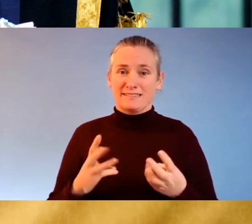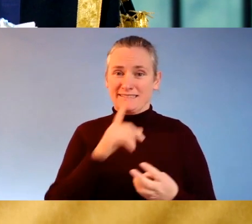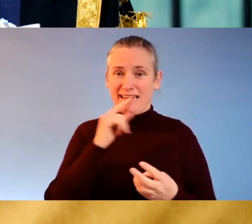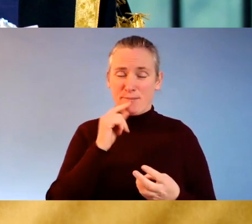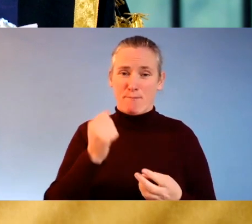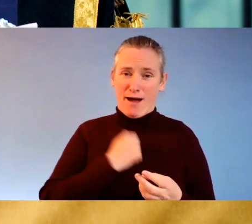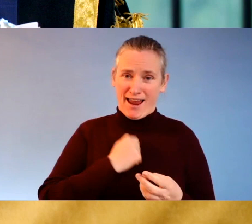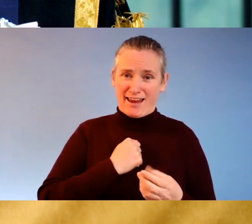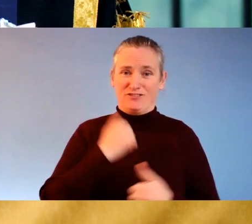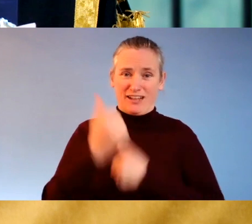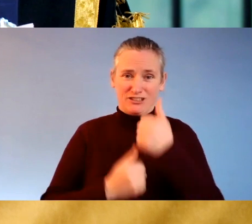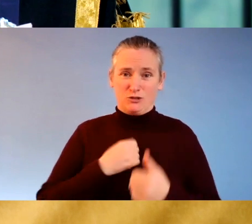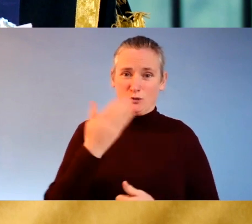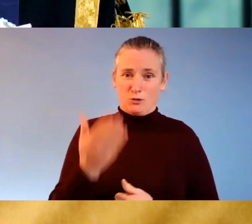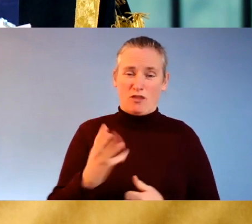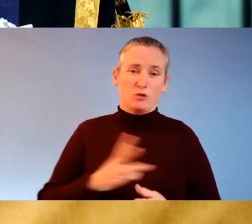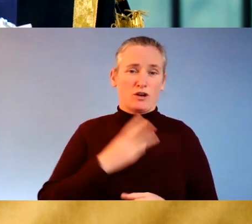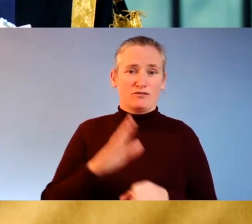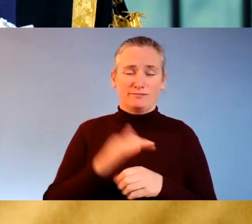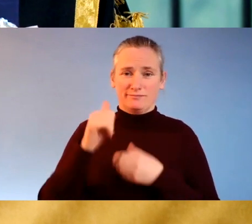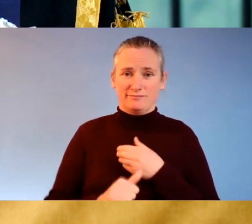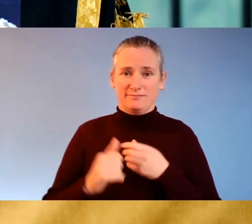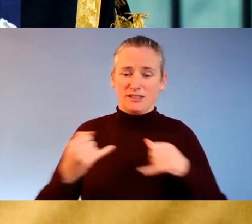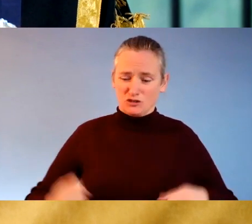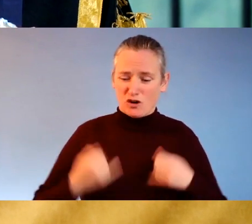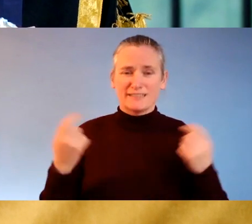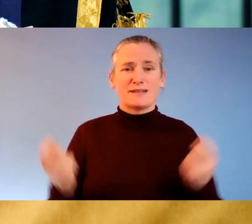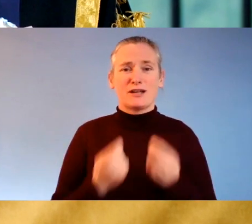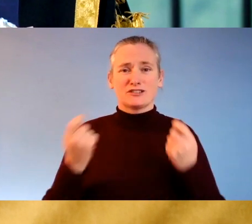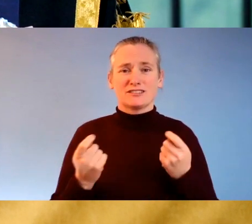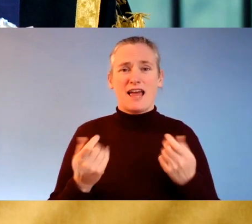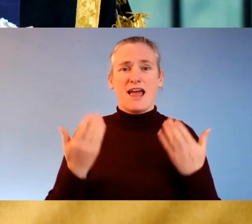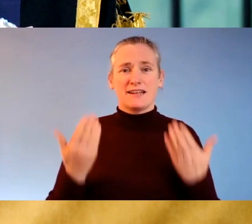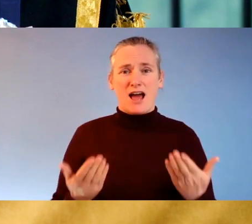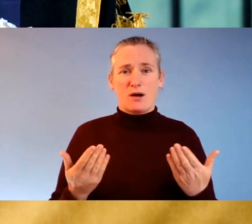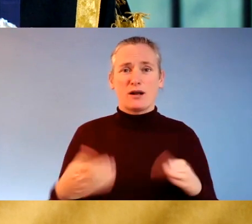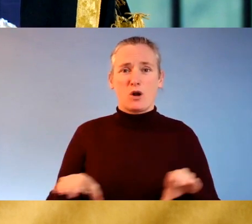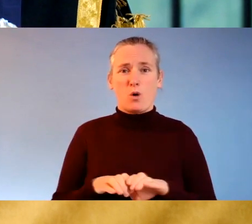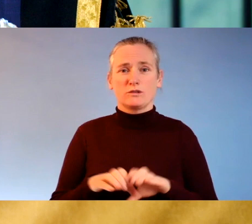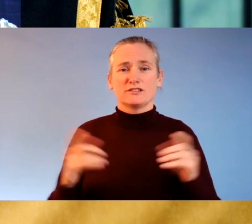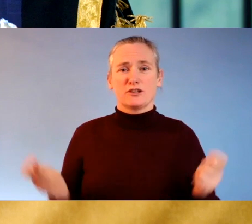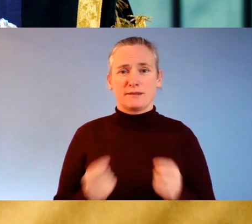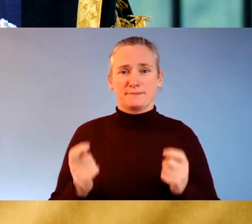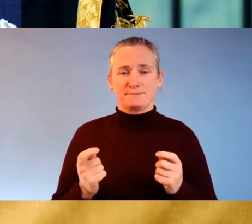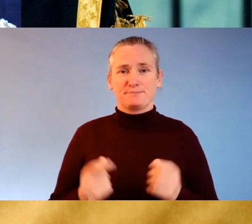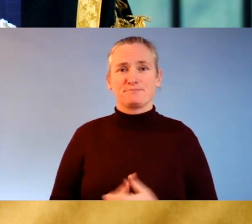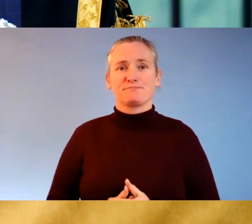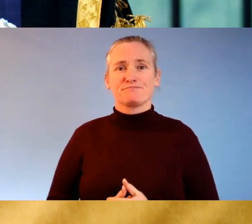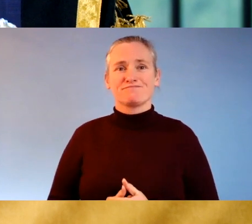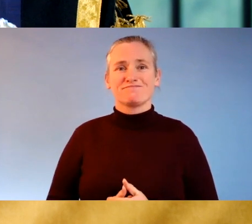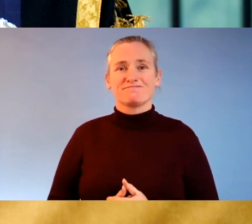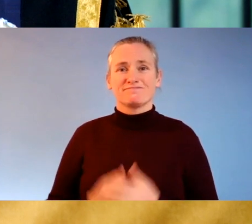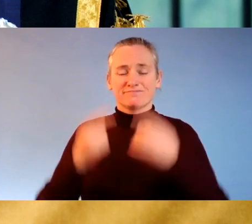my congratulations to you on this wonderful day. Enjoy your celebrations. I'm now going to conclude this ceremony.